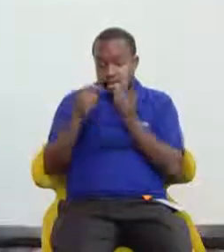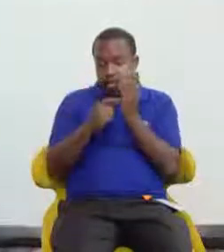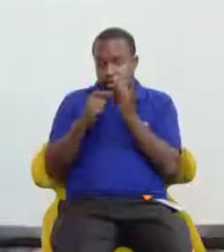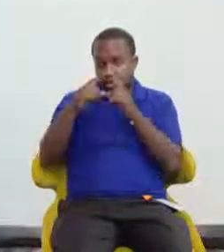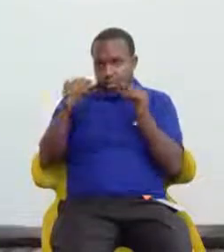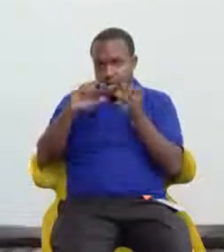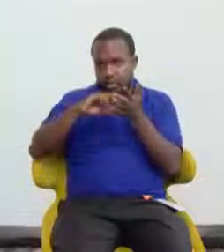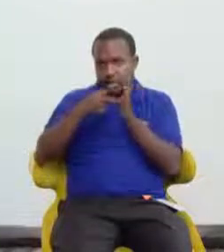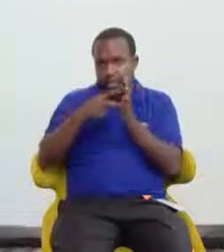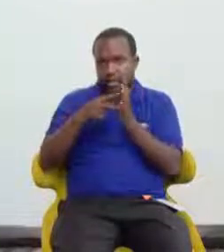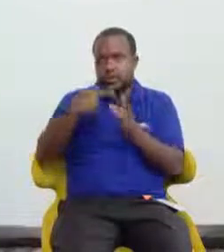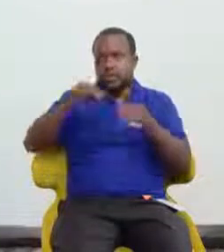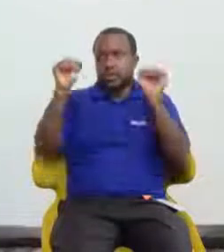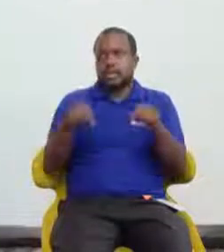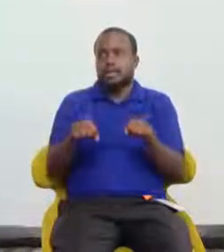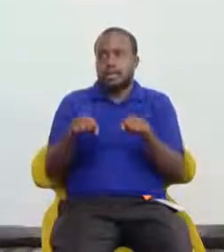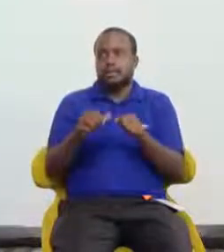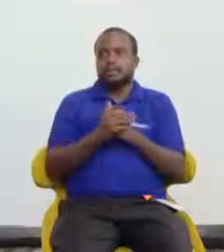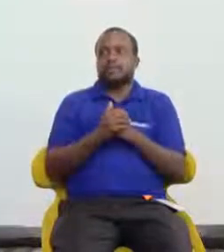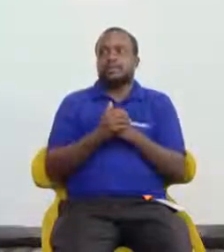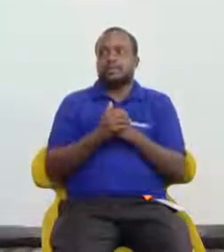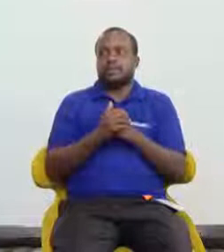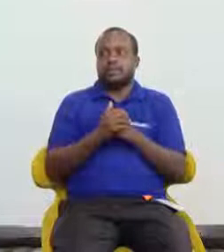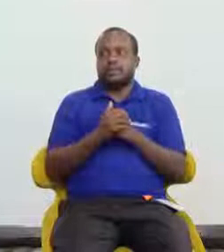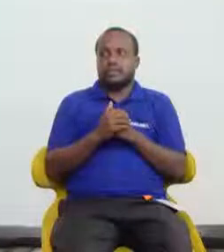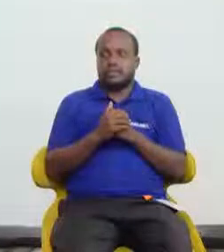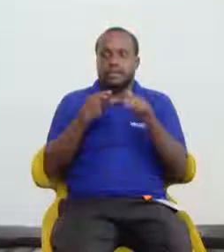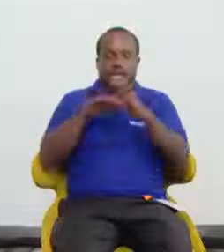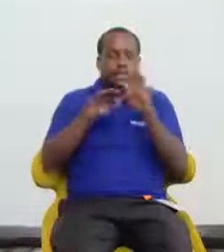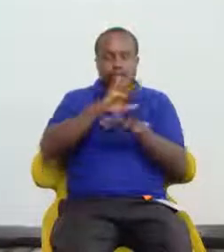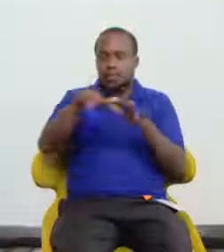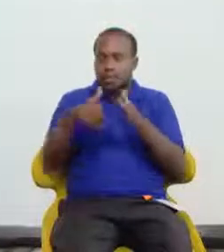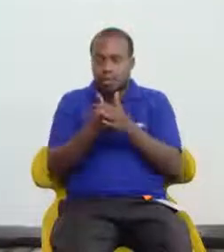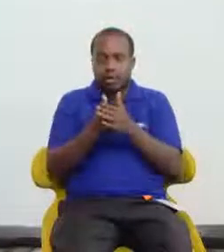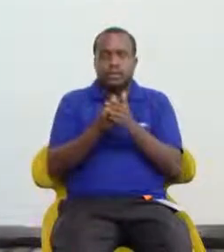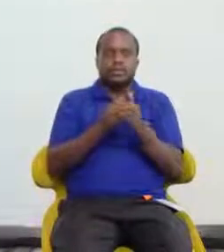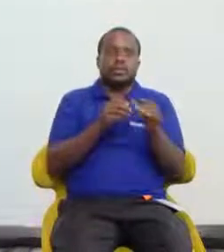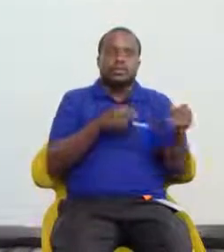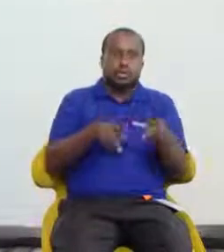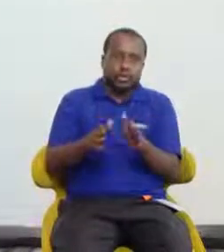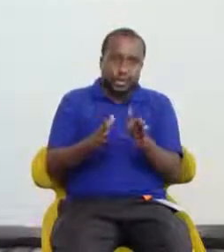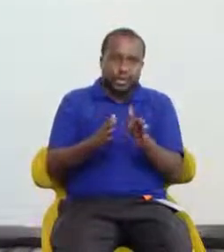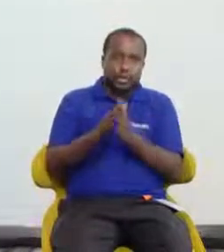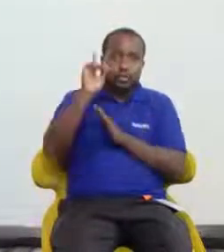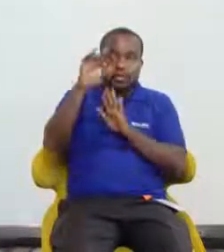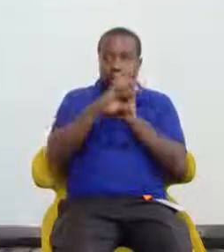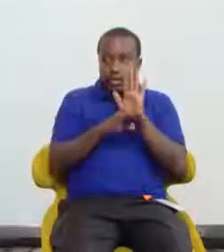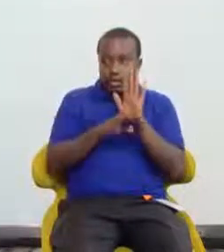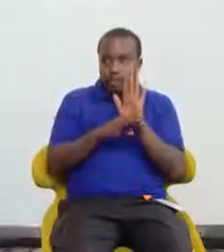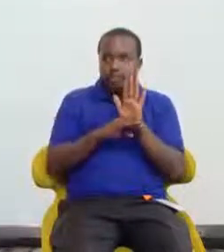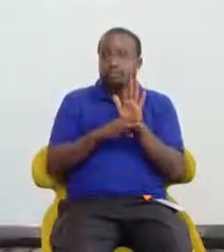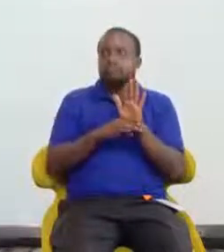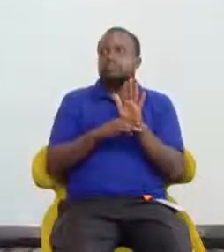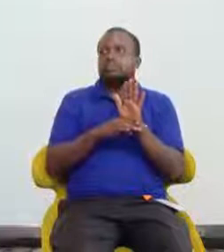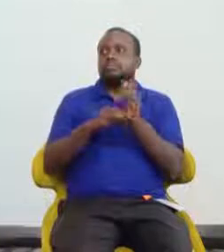we want to see students living with disability access all the opportunities they need in space. And in one of the programs we do, basically,